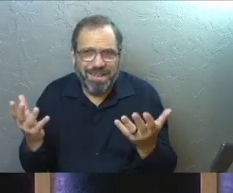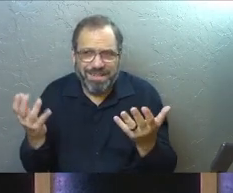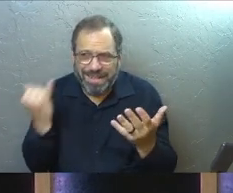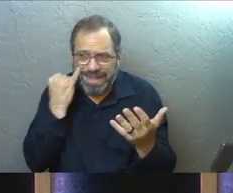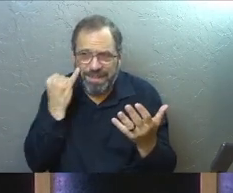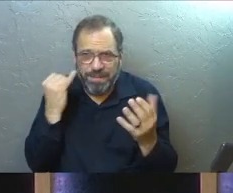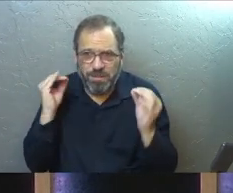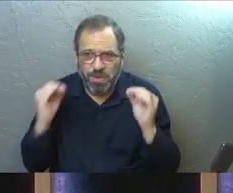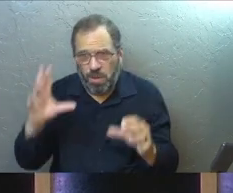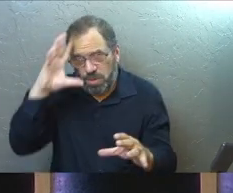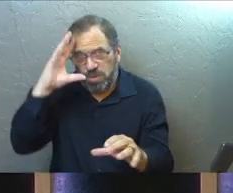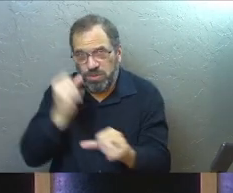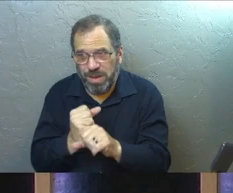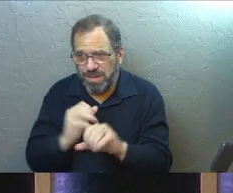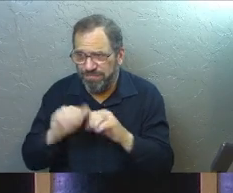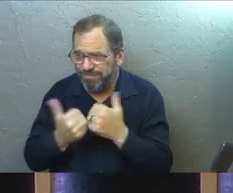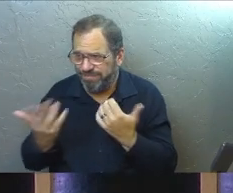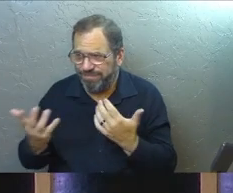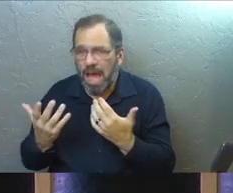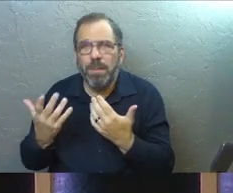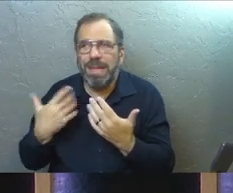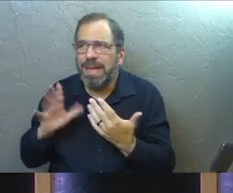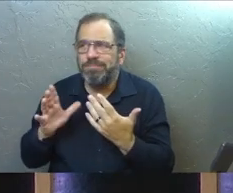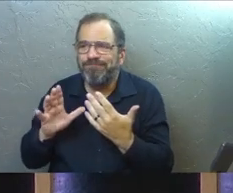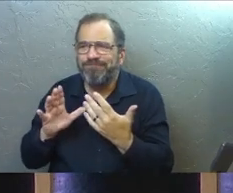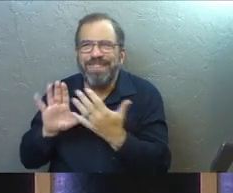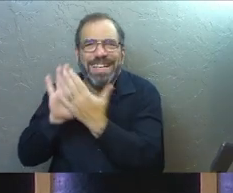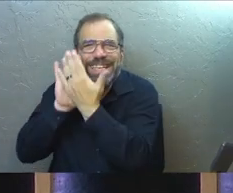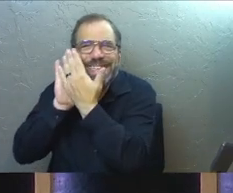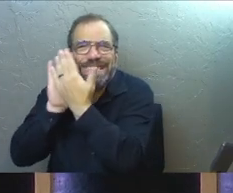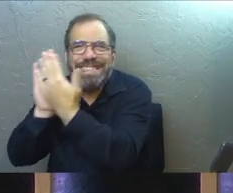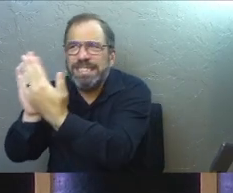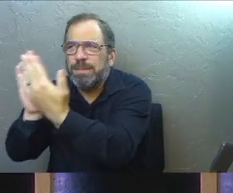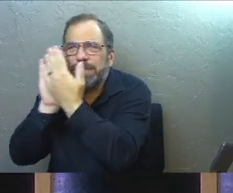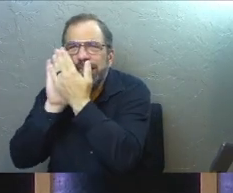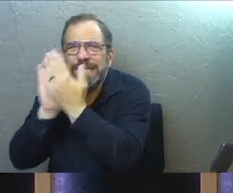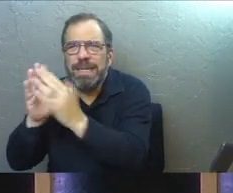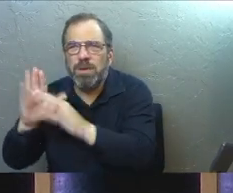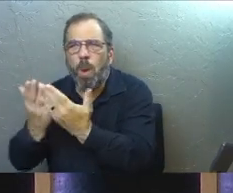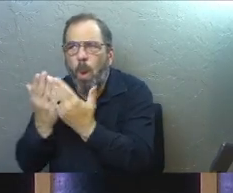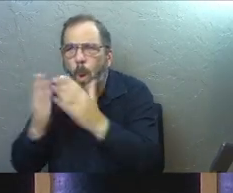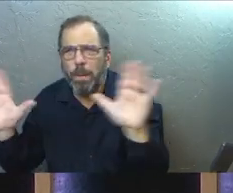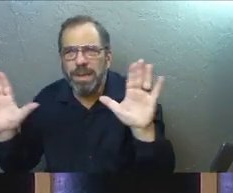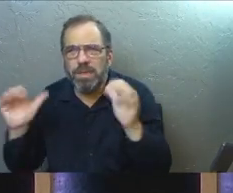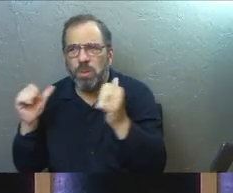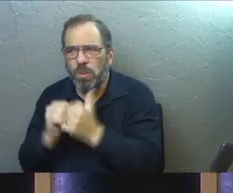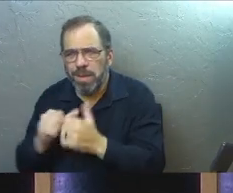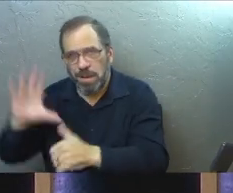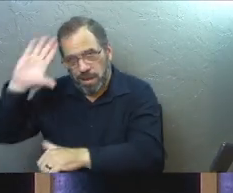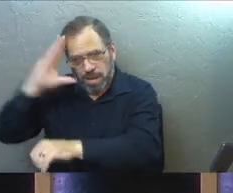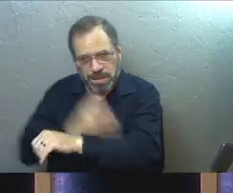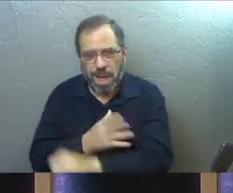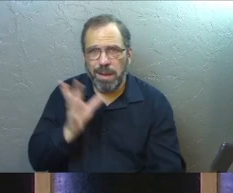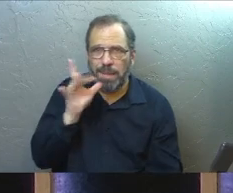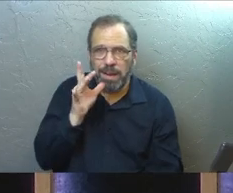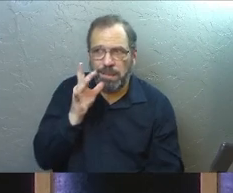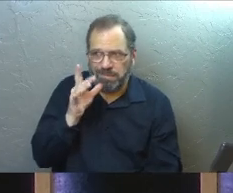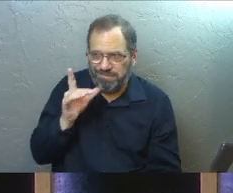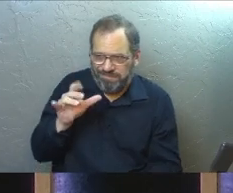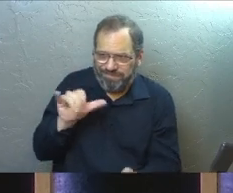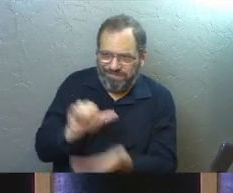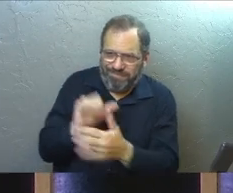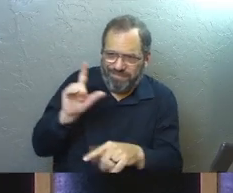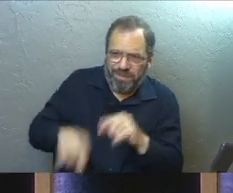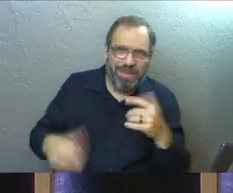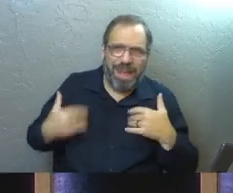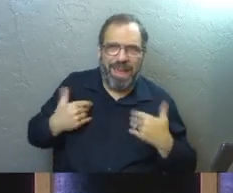there couldn't be trust, how could there ever be intimacy and real vulnerability and real love? Well, there couldn't be.